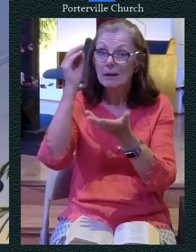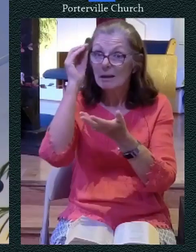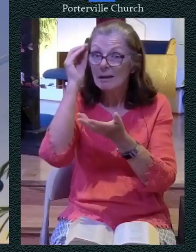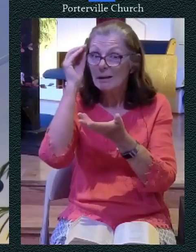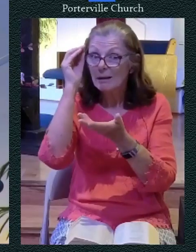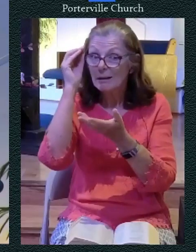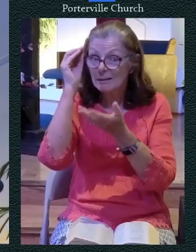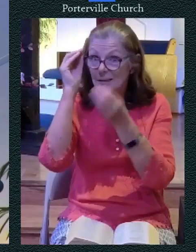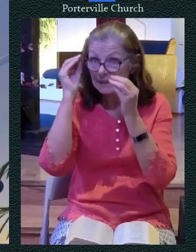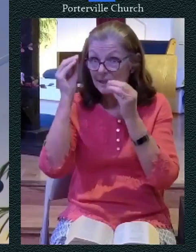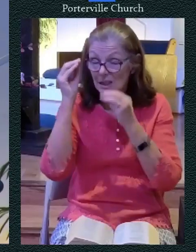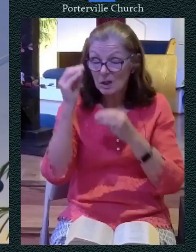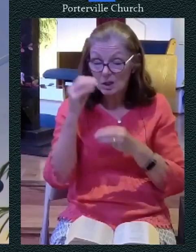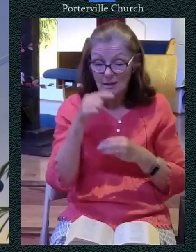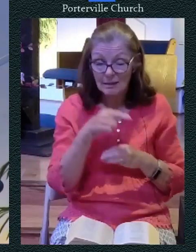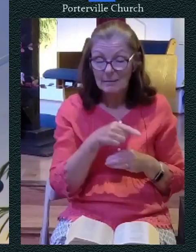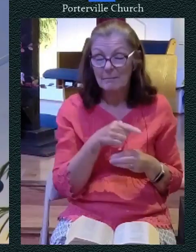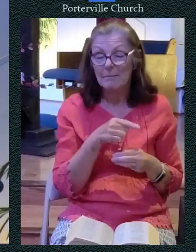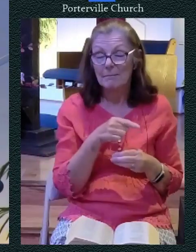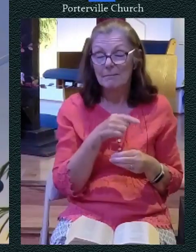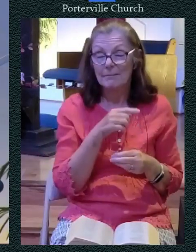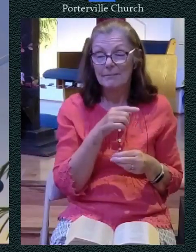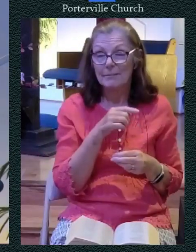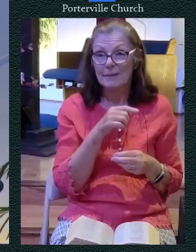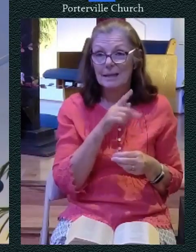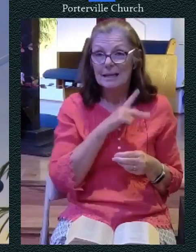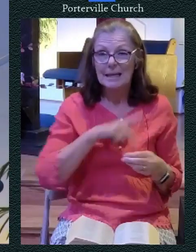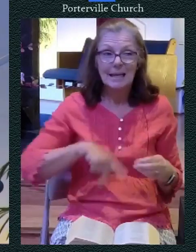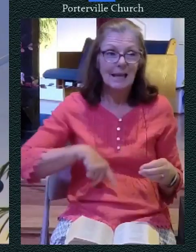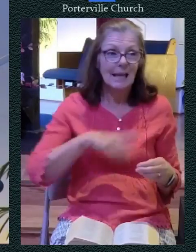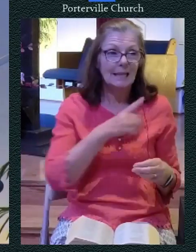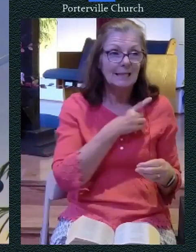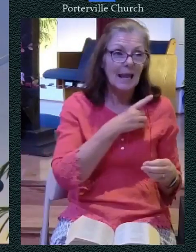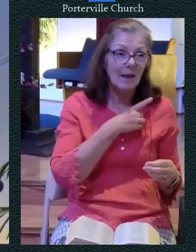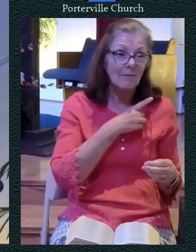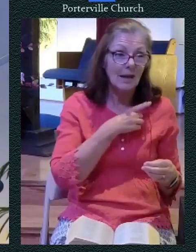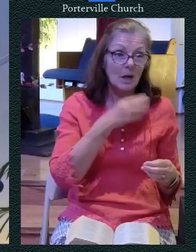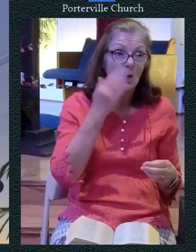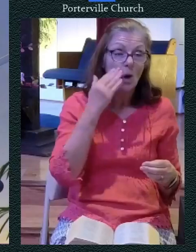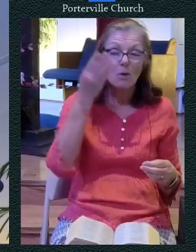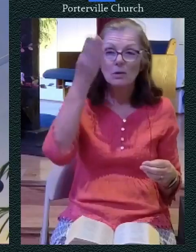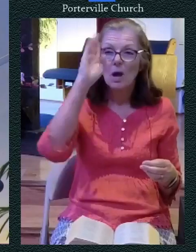because he knows he needs to be corrected.